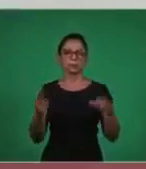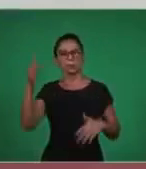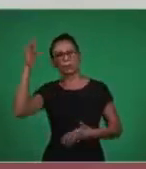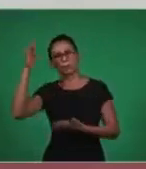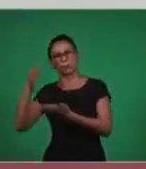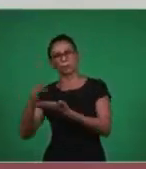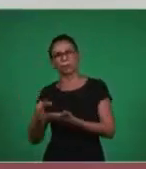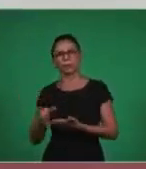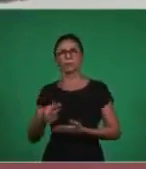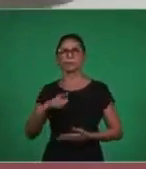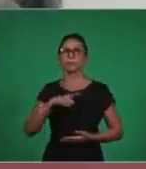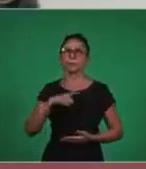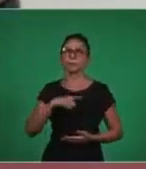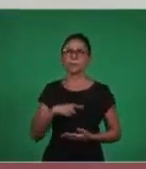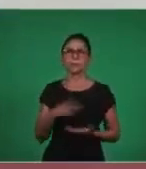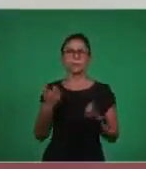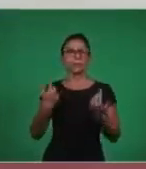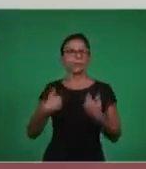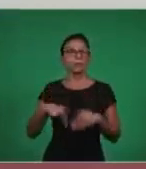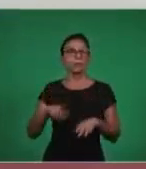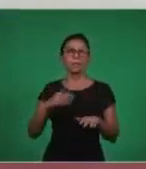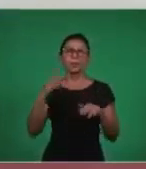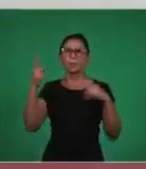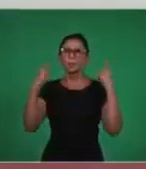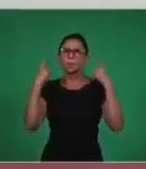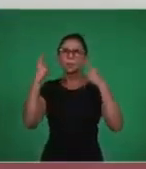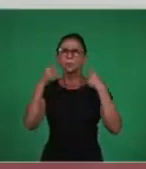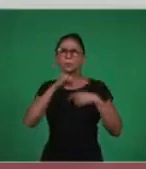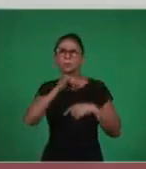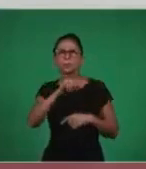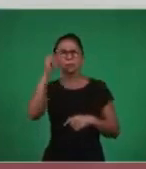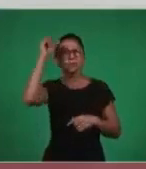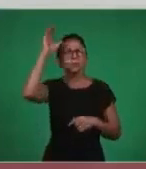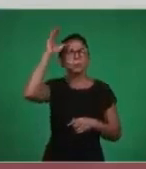above science and faith. Doesn't matter the degree of knowledge,